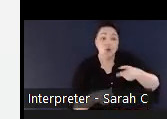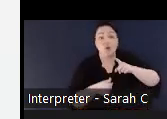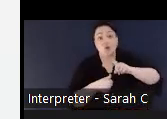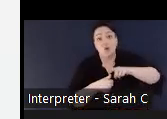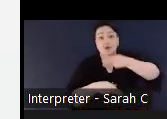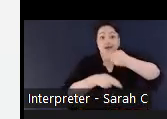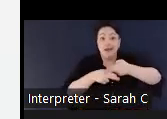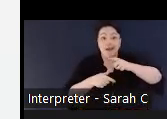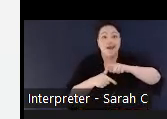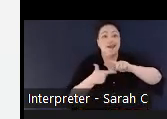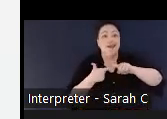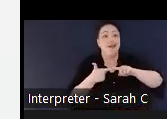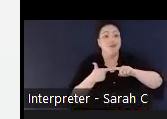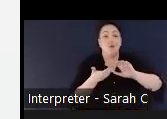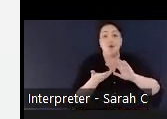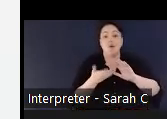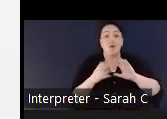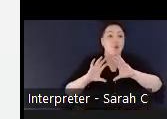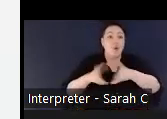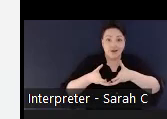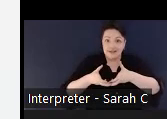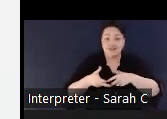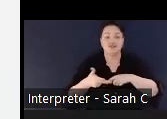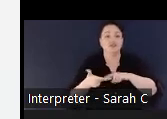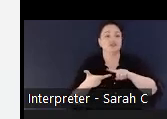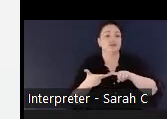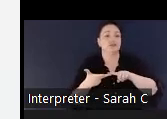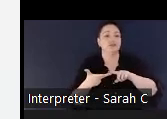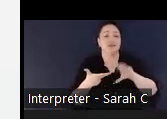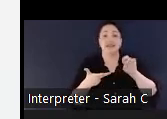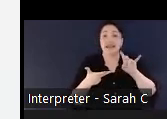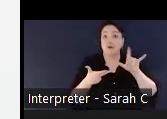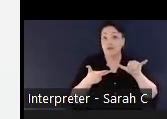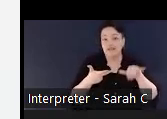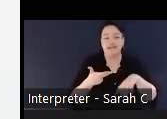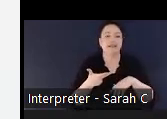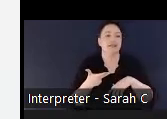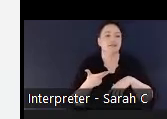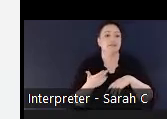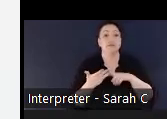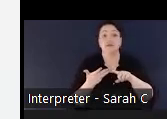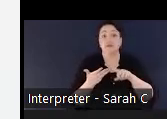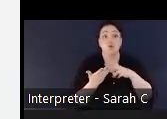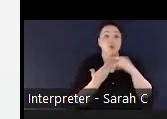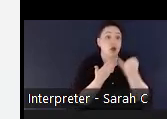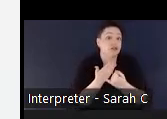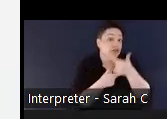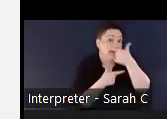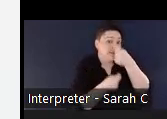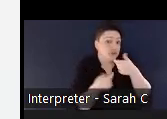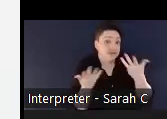organization, county, project type, and types of partnerships you might be looking for. So some examples would include